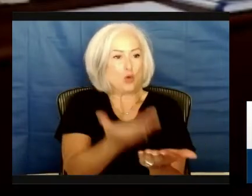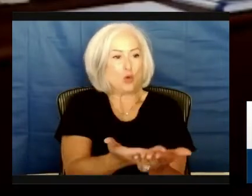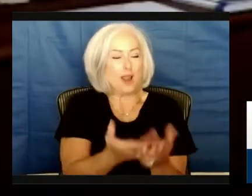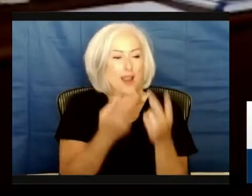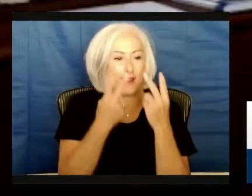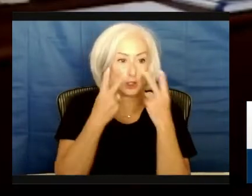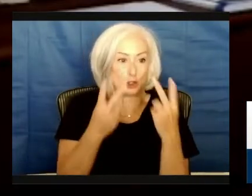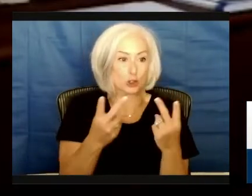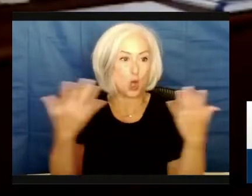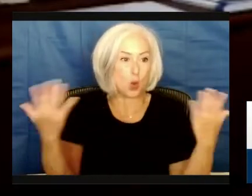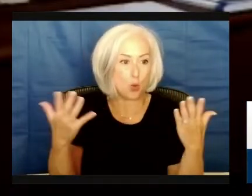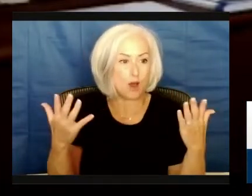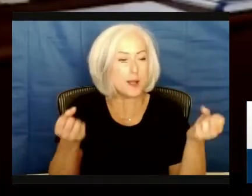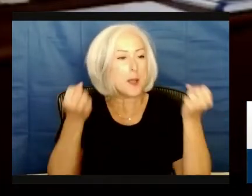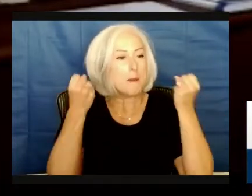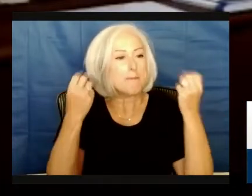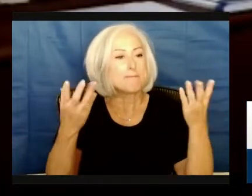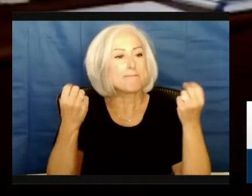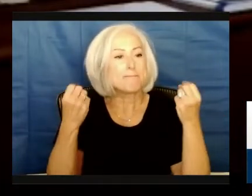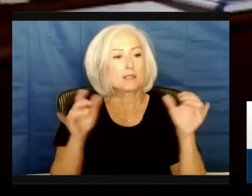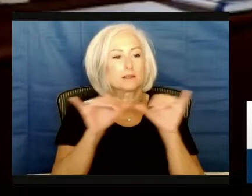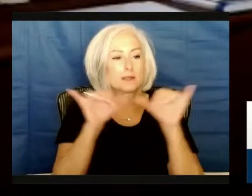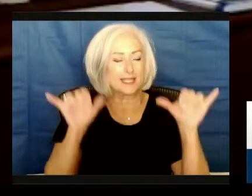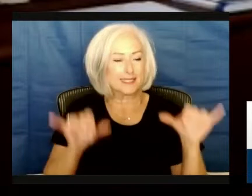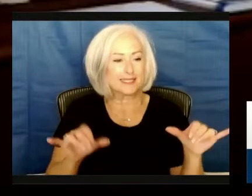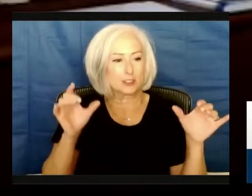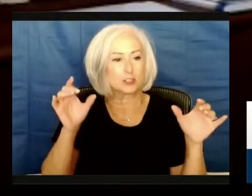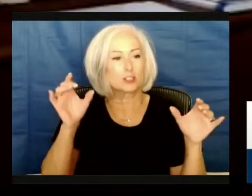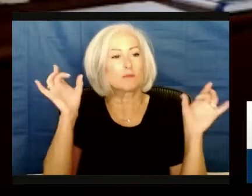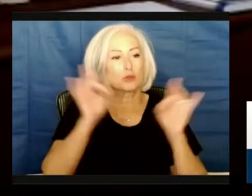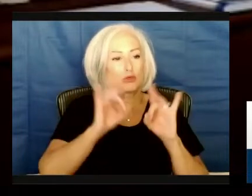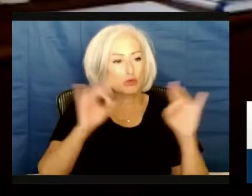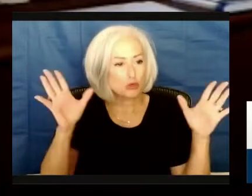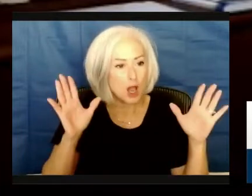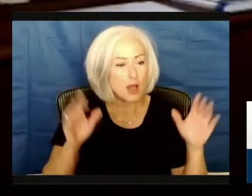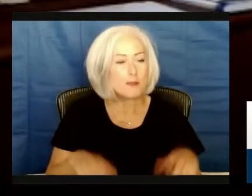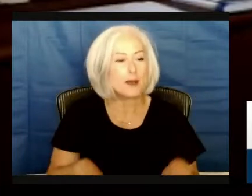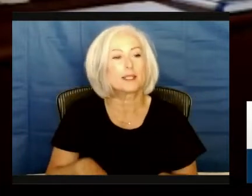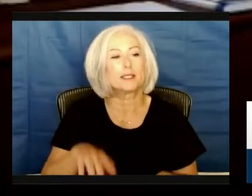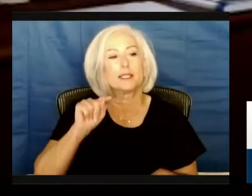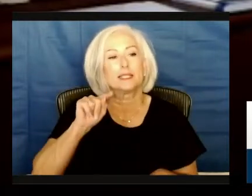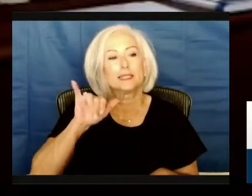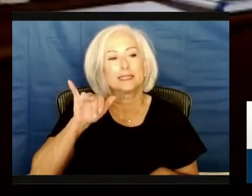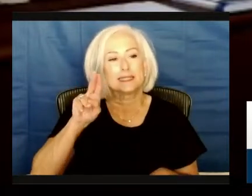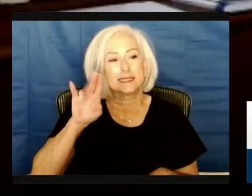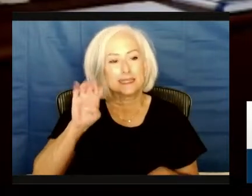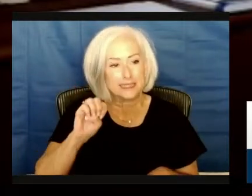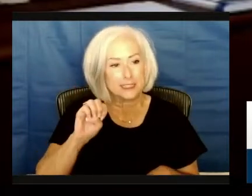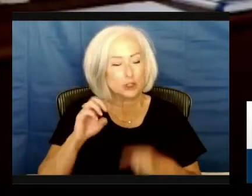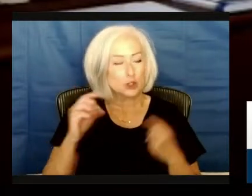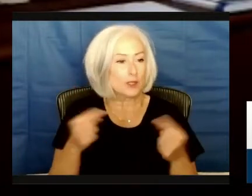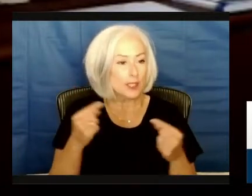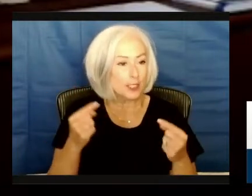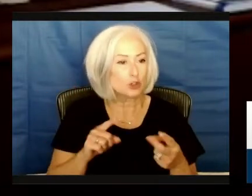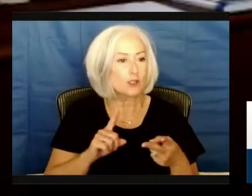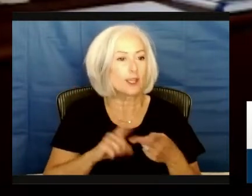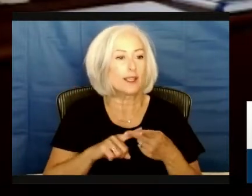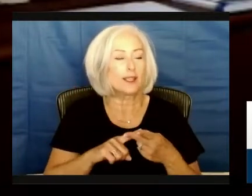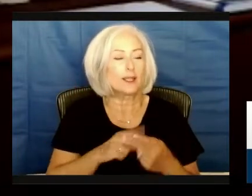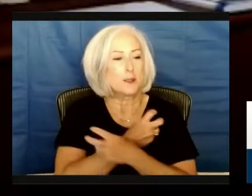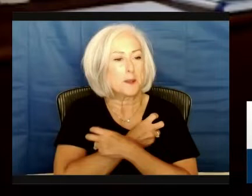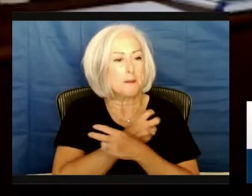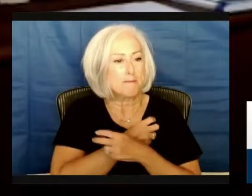multi-system trauma, also soft tissue injuries, fractures, things such as that, as a part of